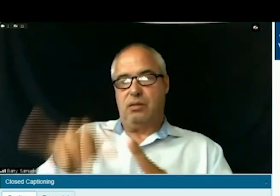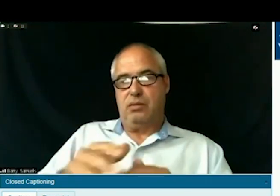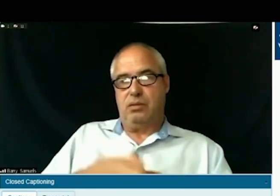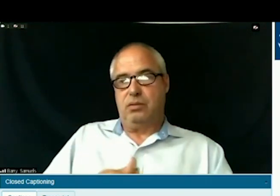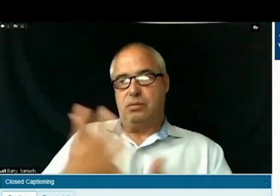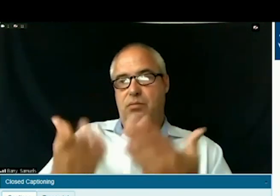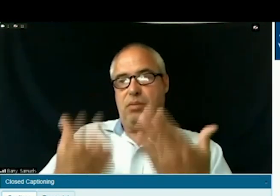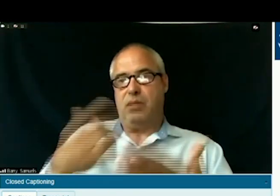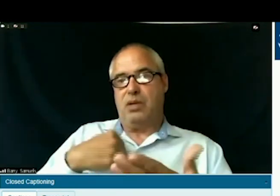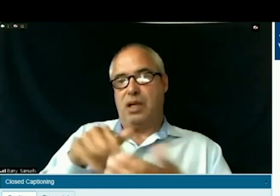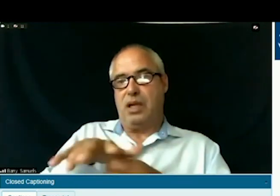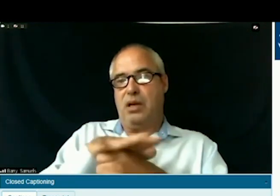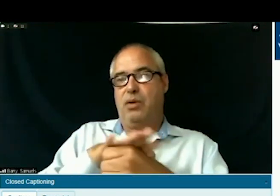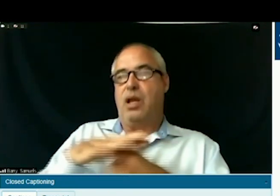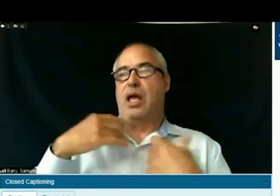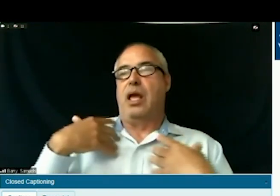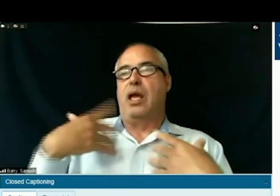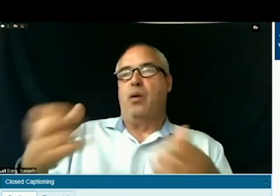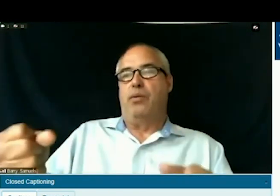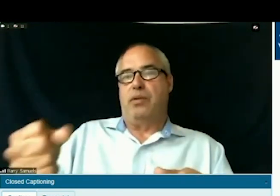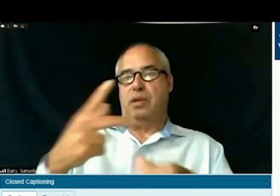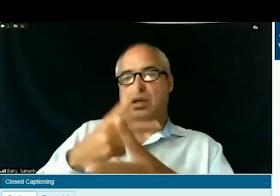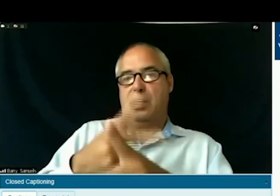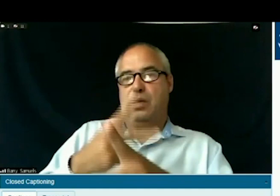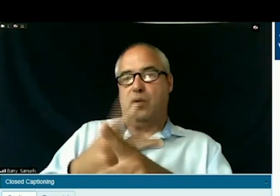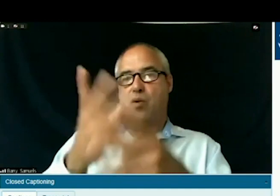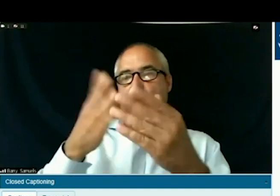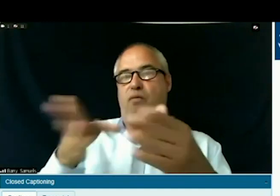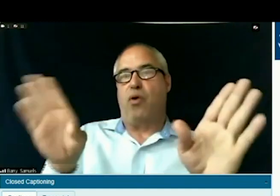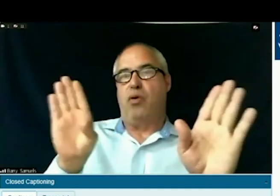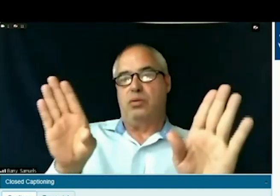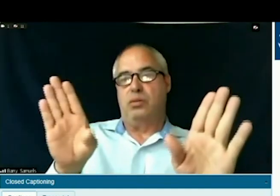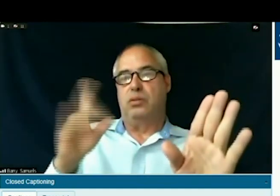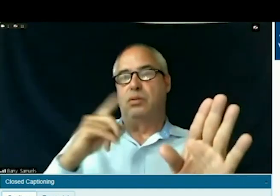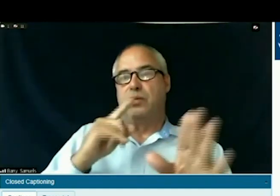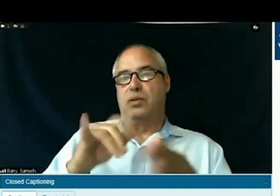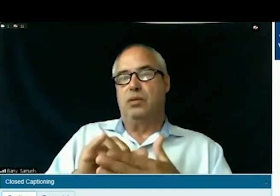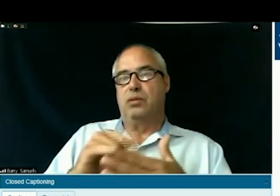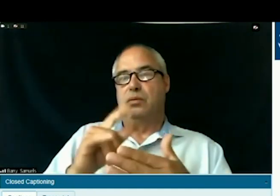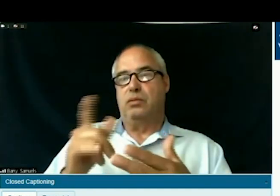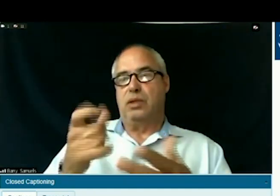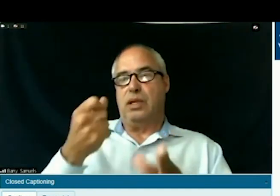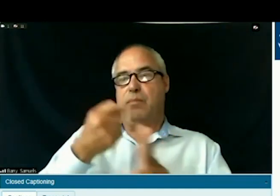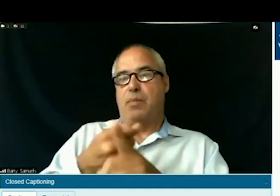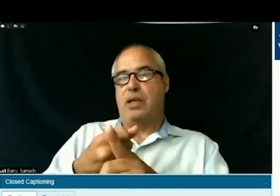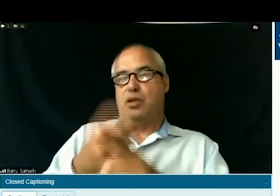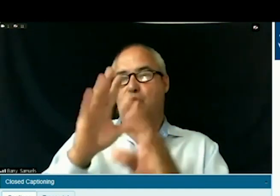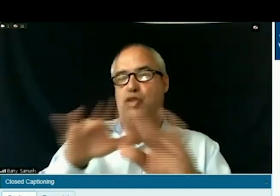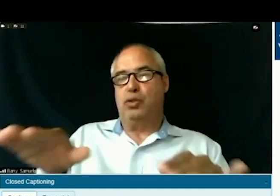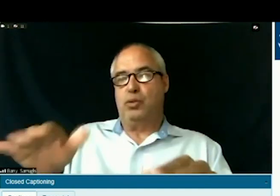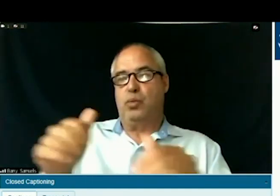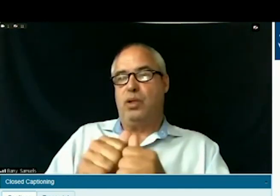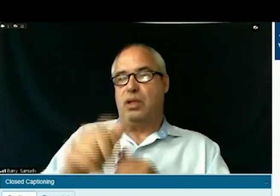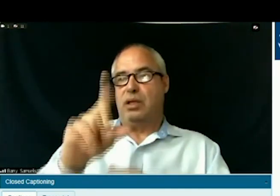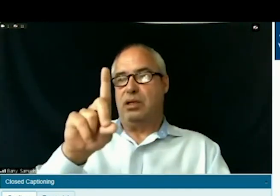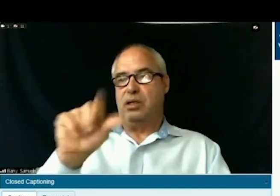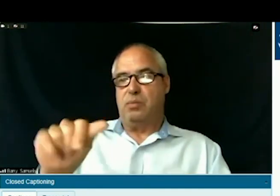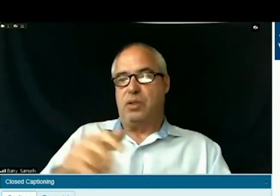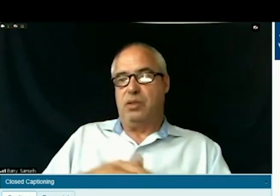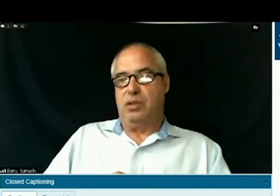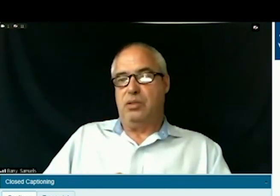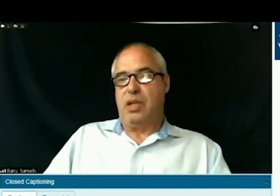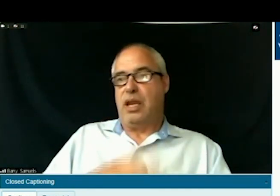perhaps in the area of healthcare overall, in terms of the impact of children with disabilities and